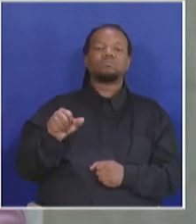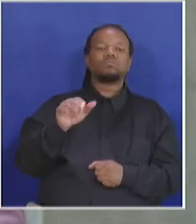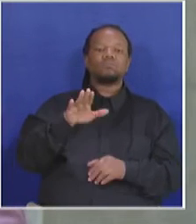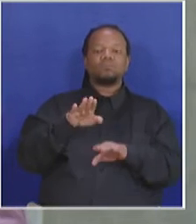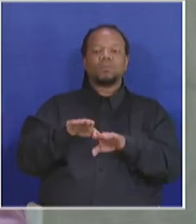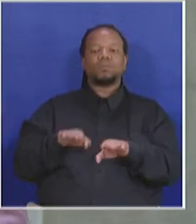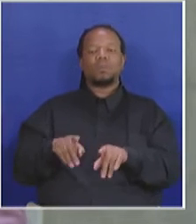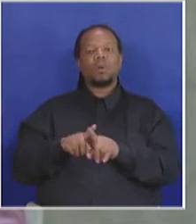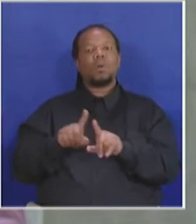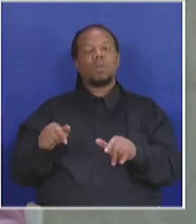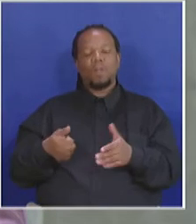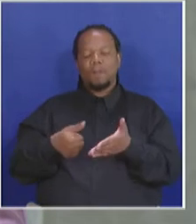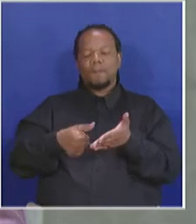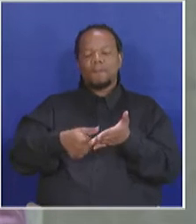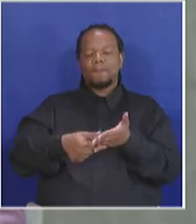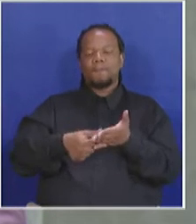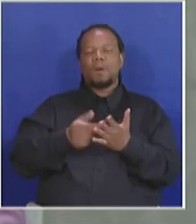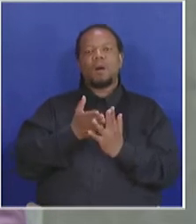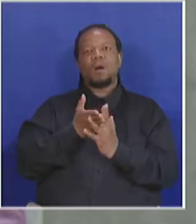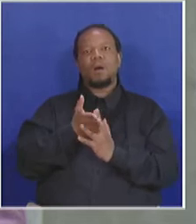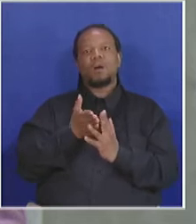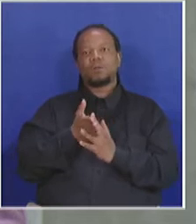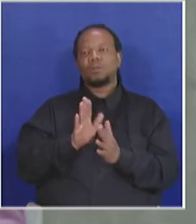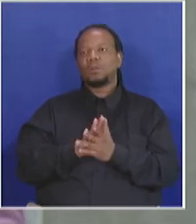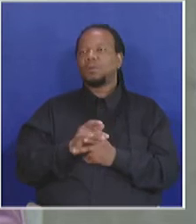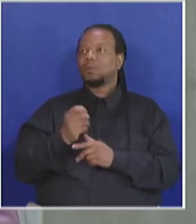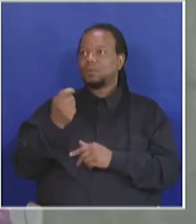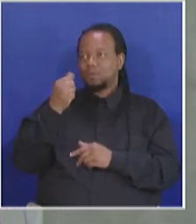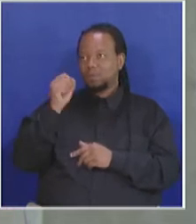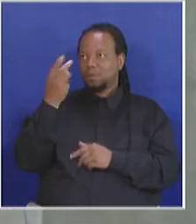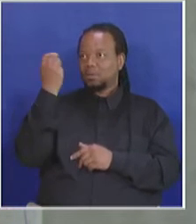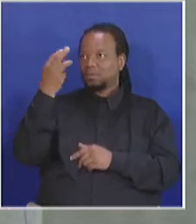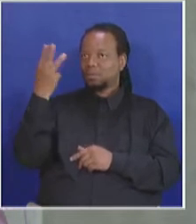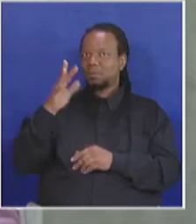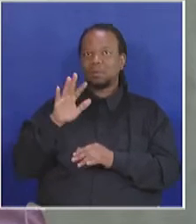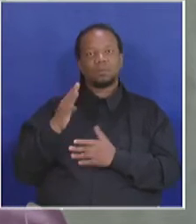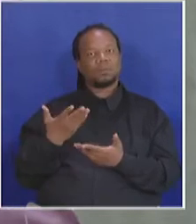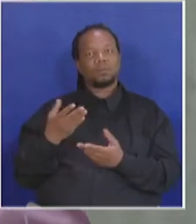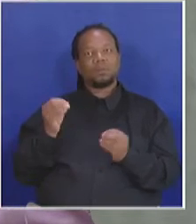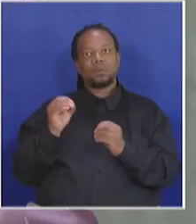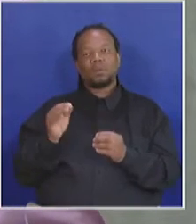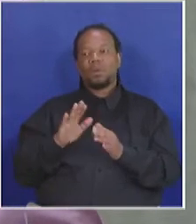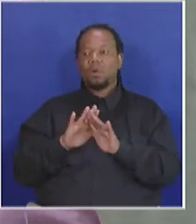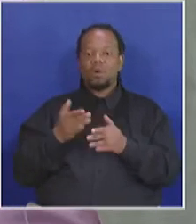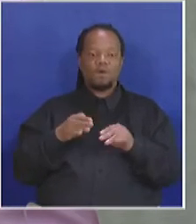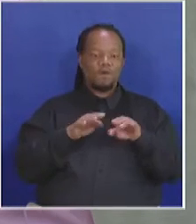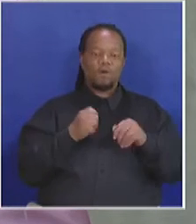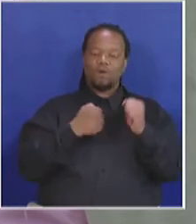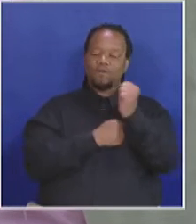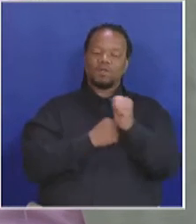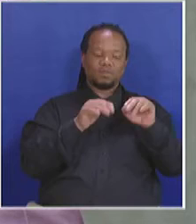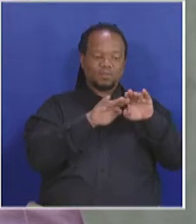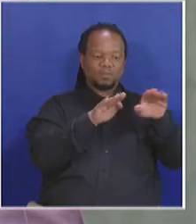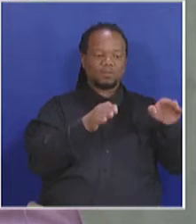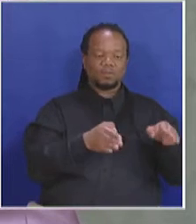no biometrics for access control entry, no alarm system, and most offices did not have office finisher and were not